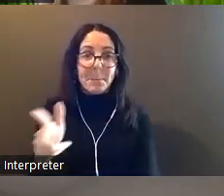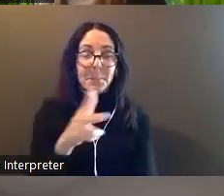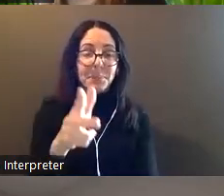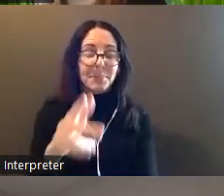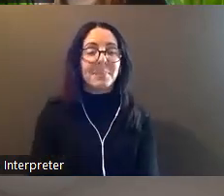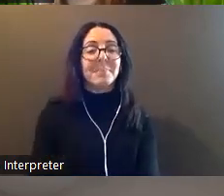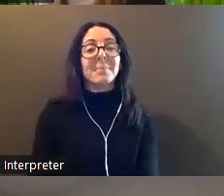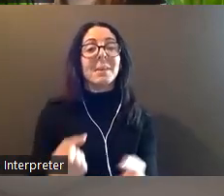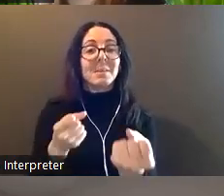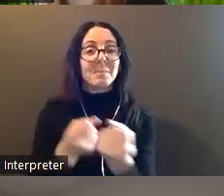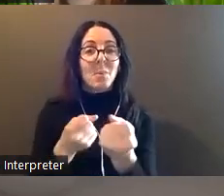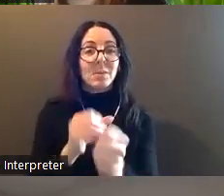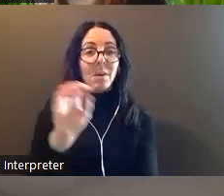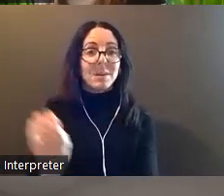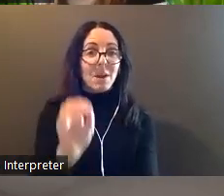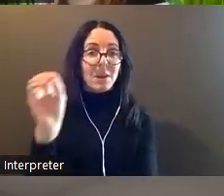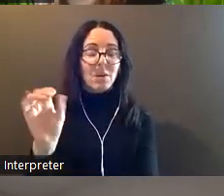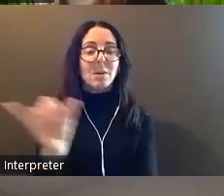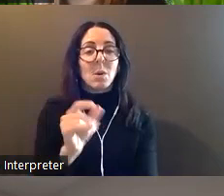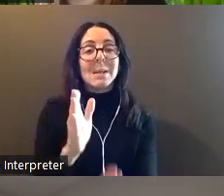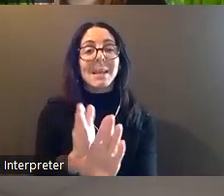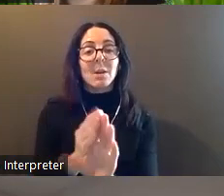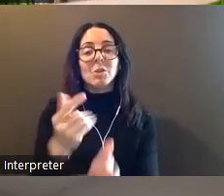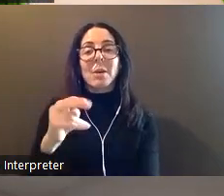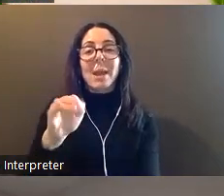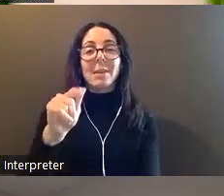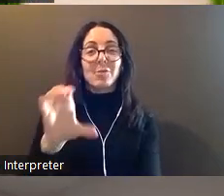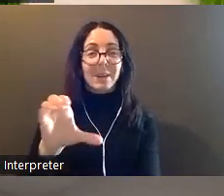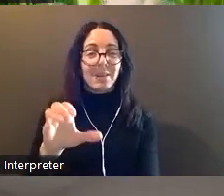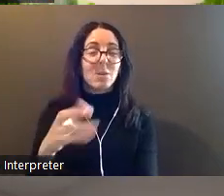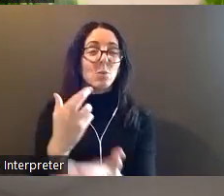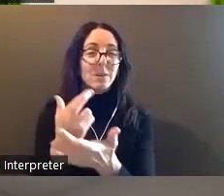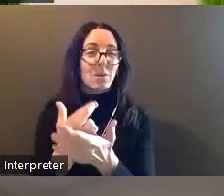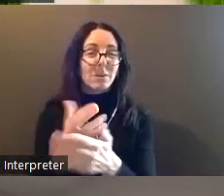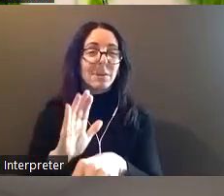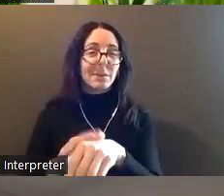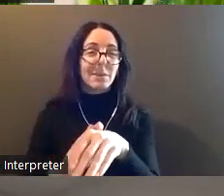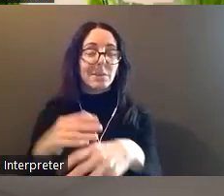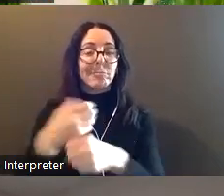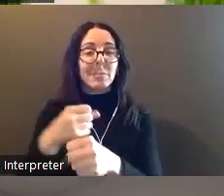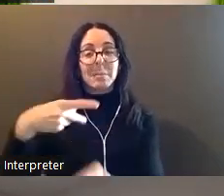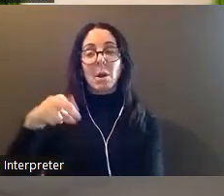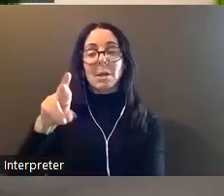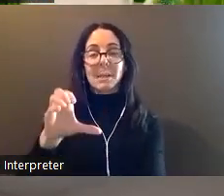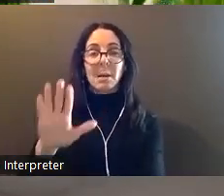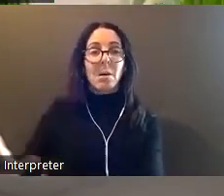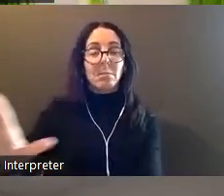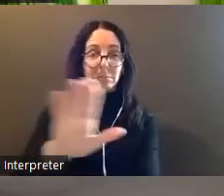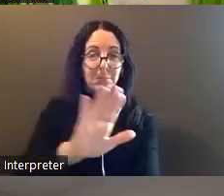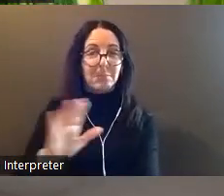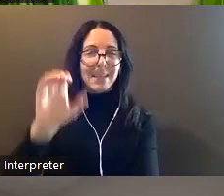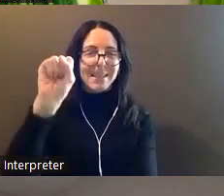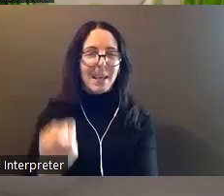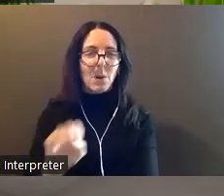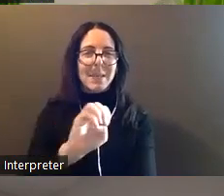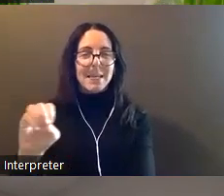Supports Ontario, and Psychogeriatric Resource Consultants, PRCs, across the former Southeast